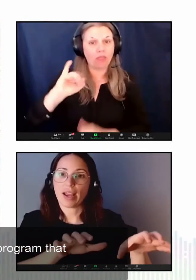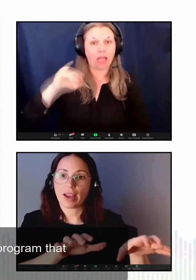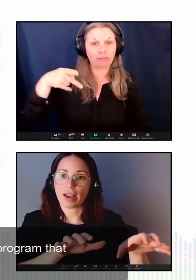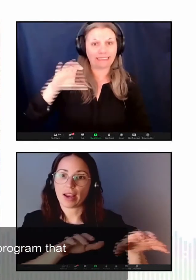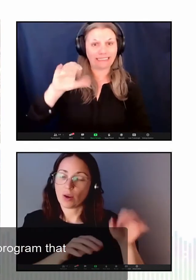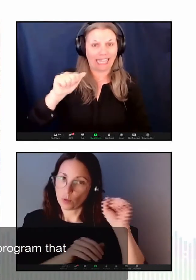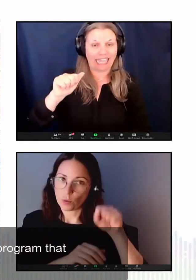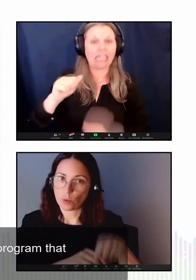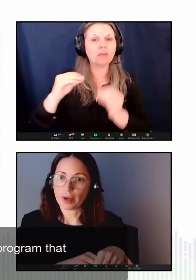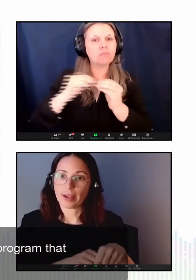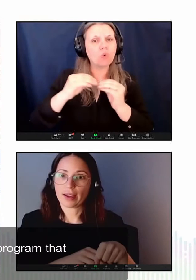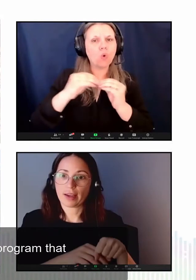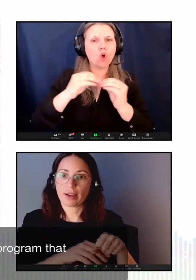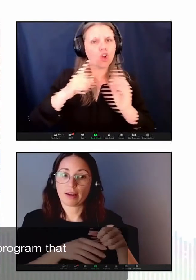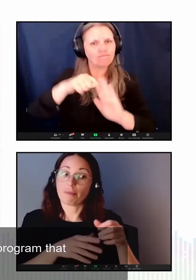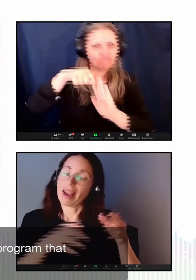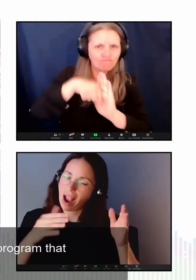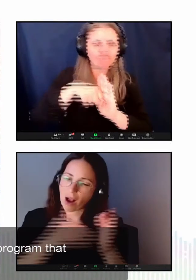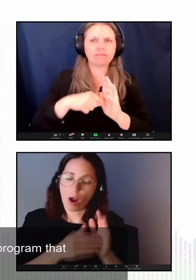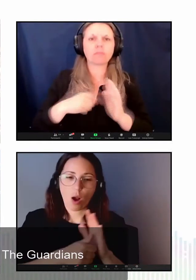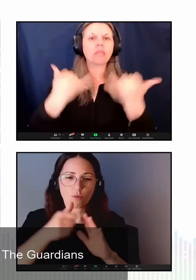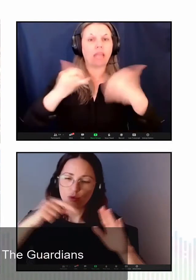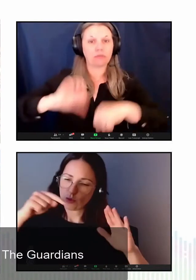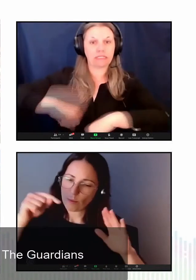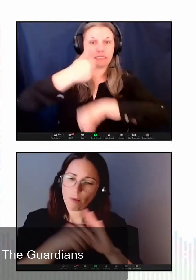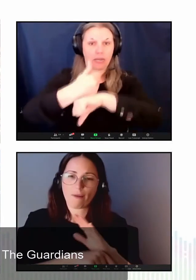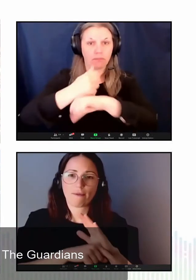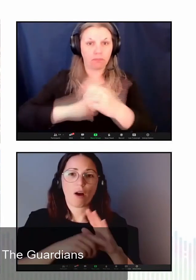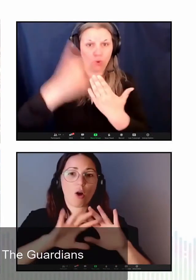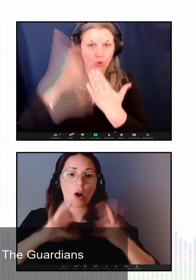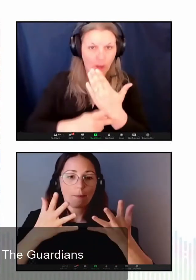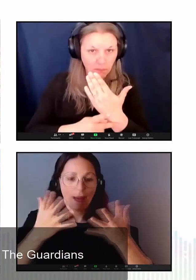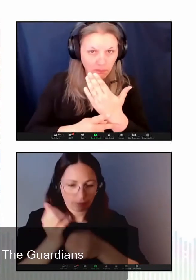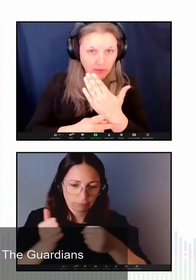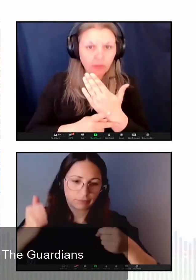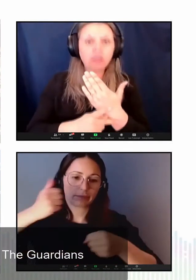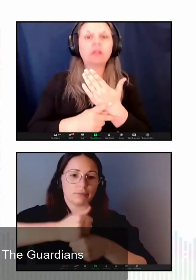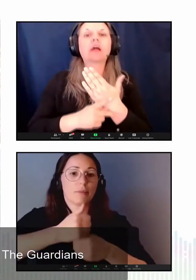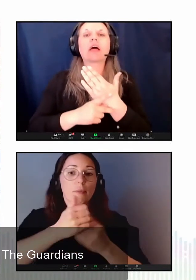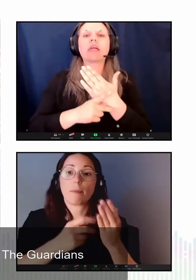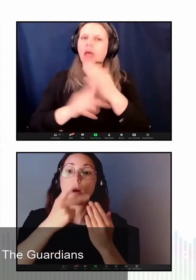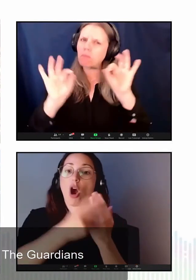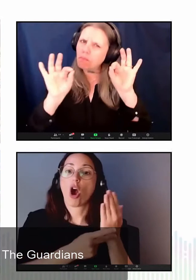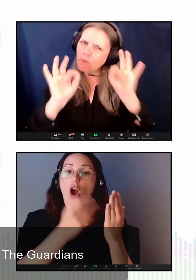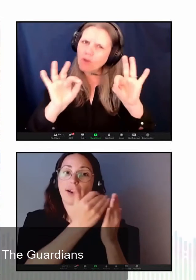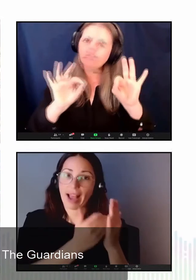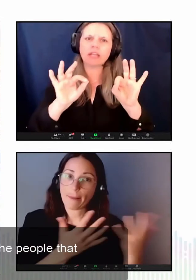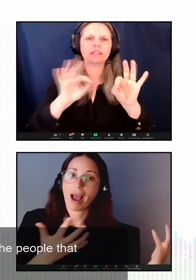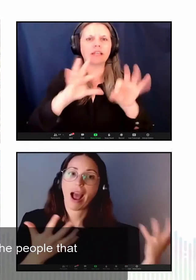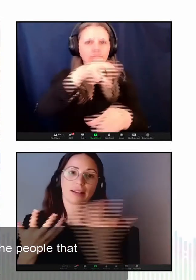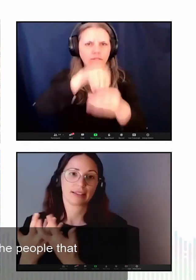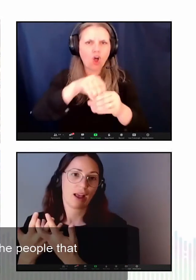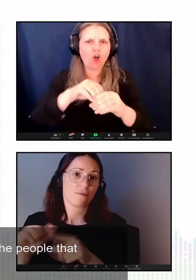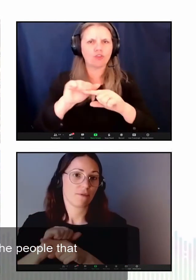It designs a program that goes hand in glove with the training of guardians. The guardians will